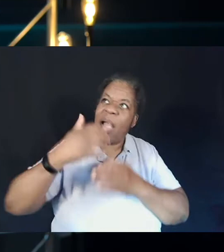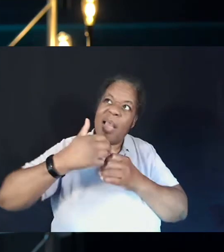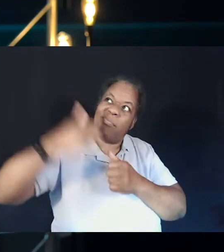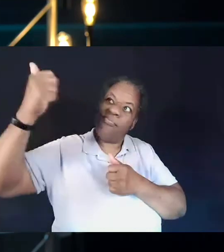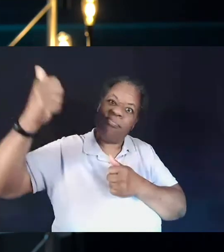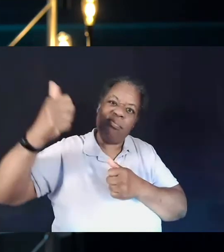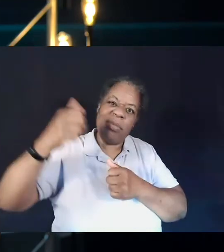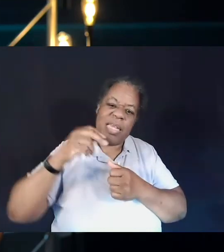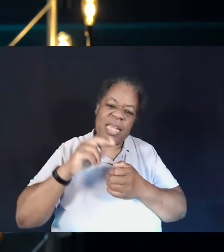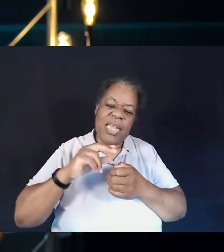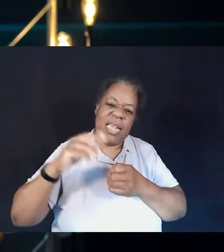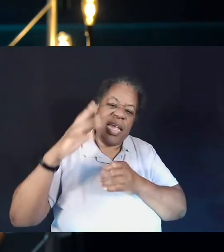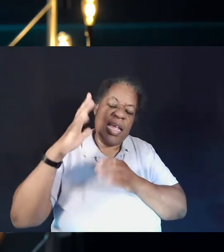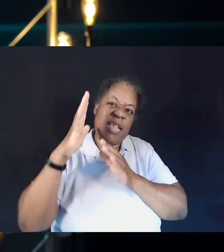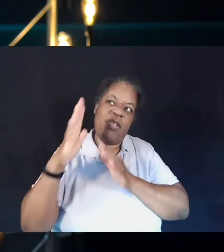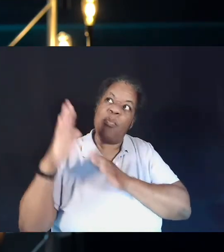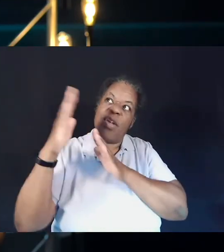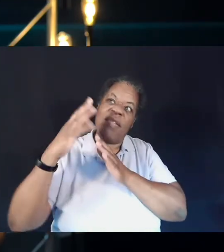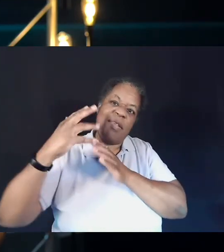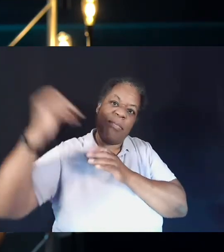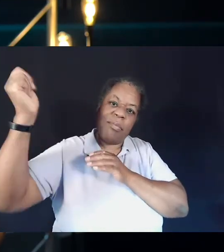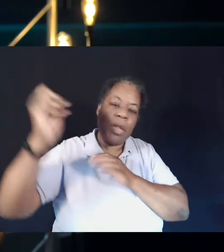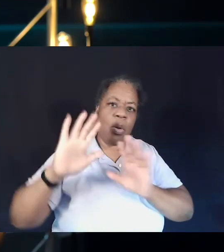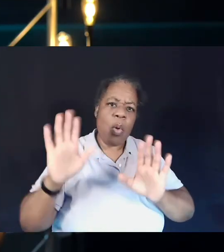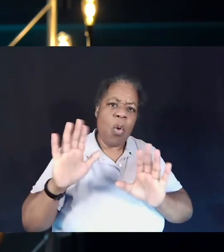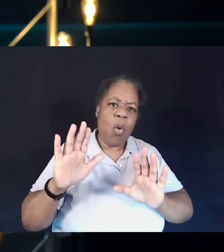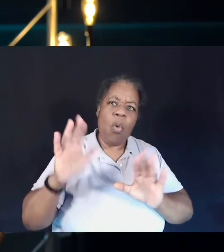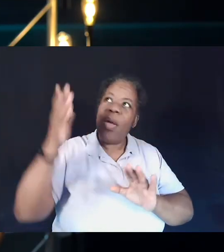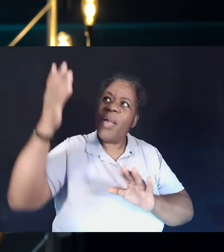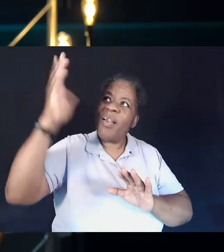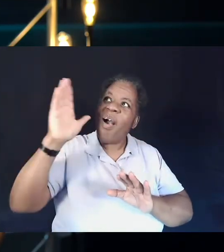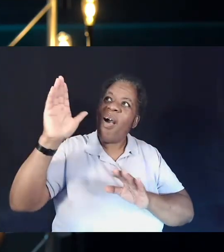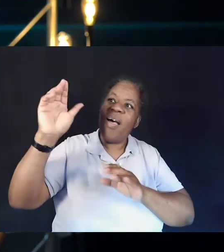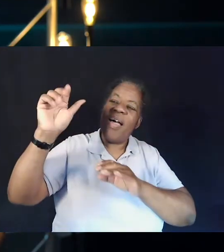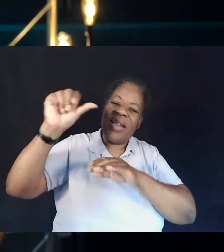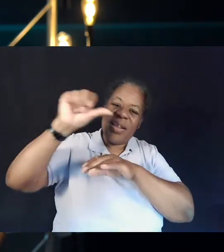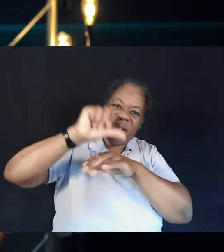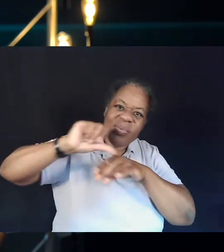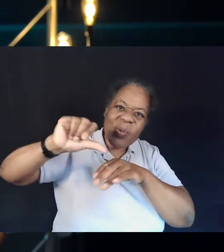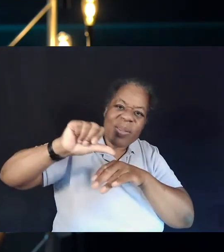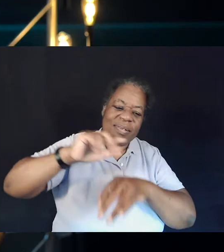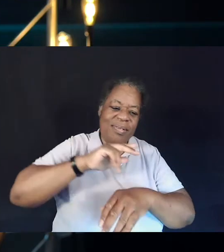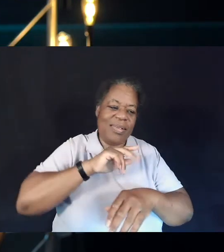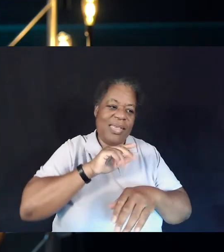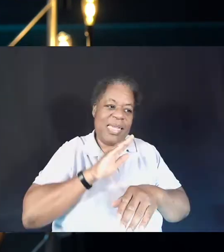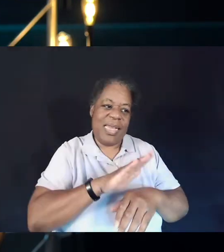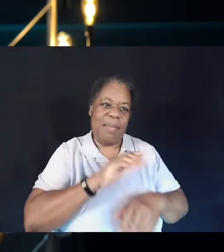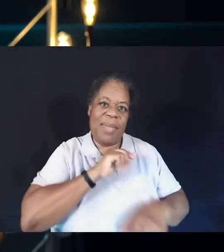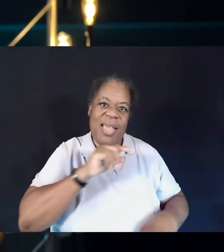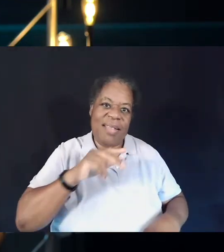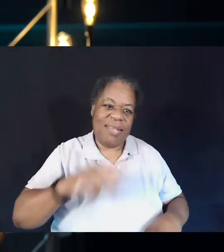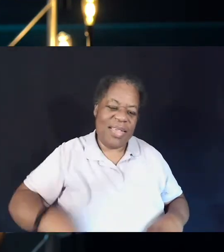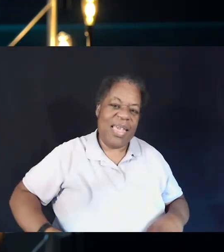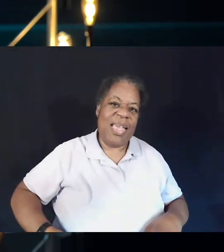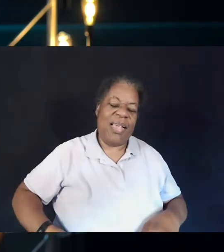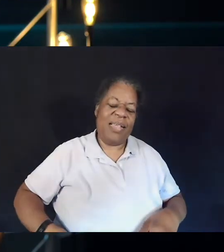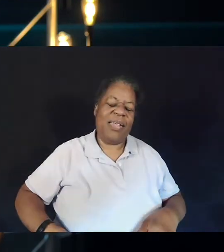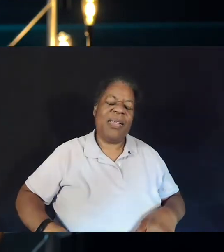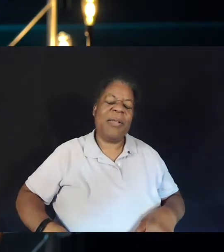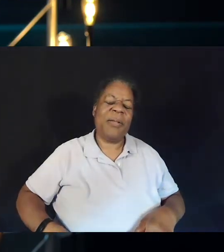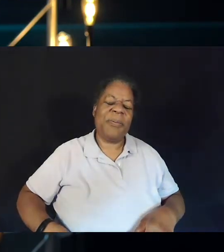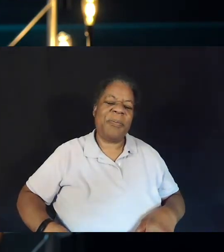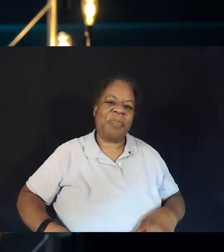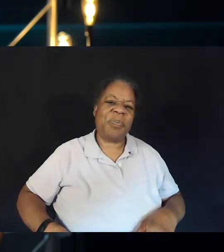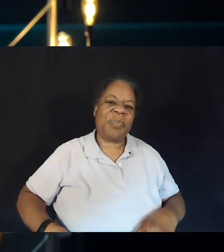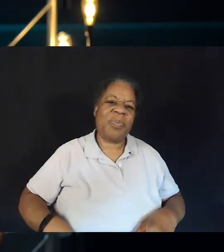is recognizing that God took the anointing as king away from his predecessor, Saul. And David is asking